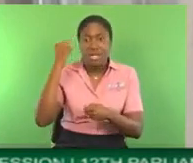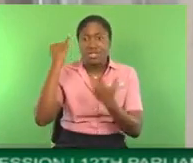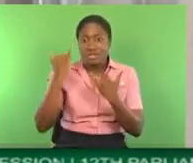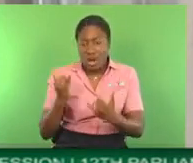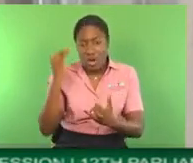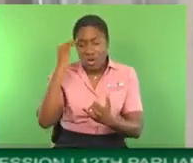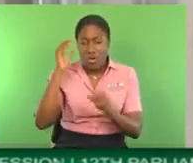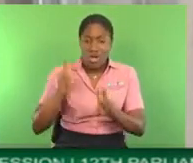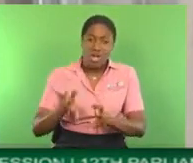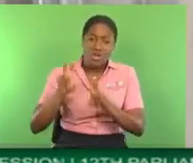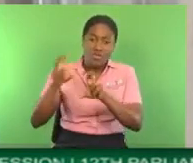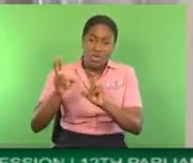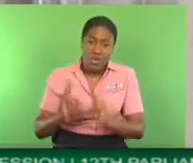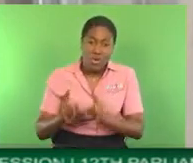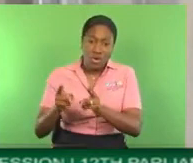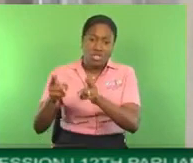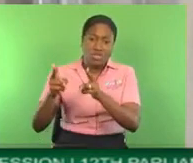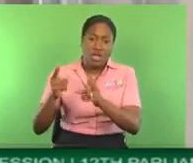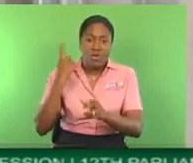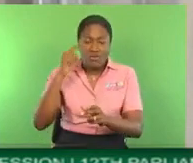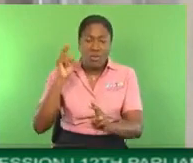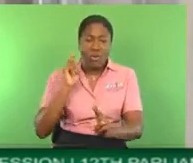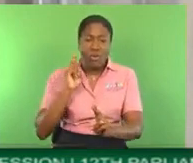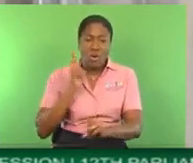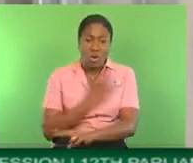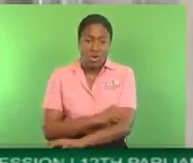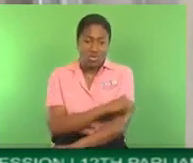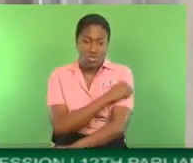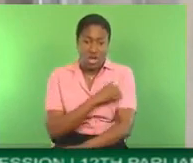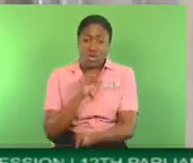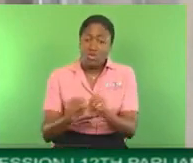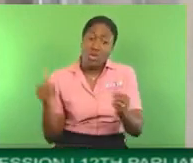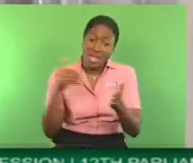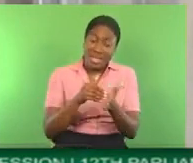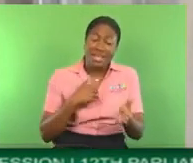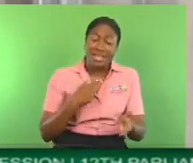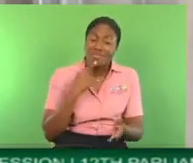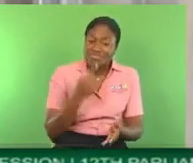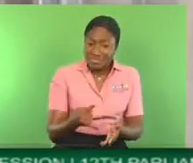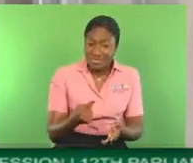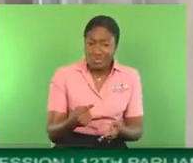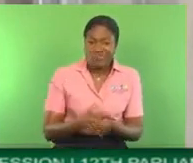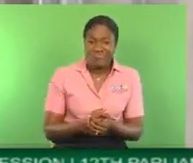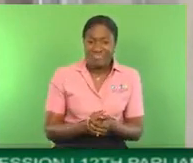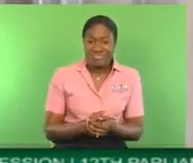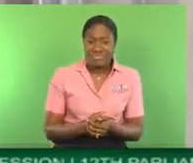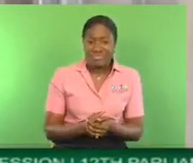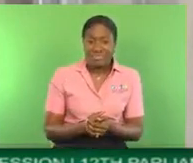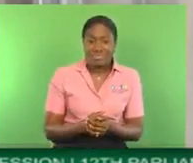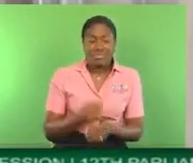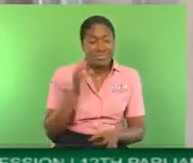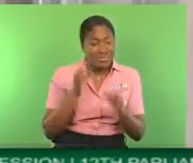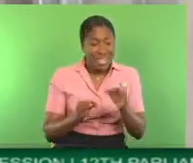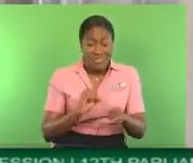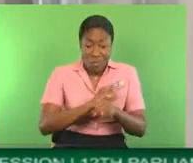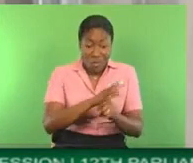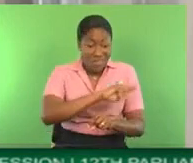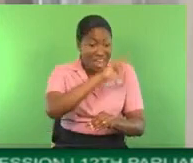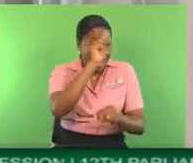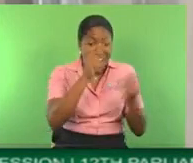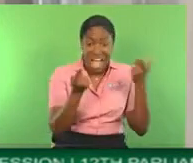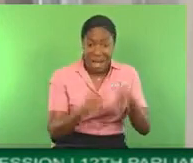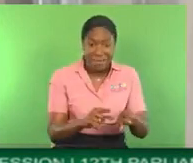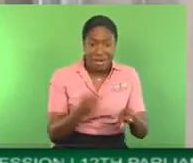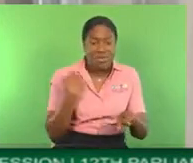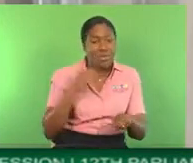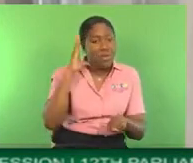to be taken urgently. Therefore, Madam Speaker, I say it again by his own admission, had it not been for the pandemic, we may not have